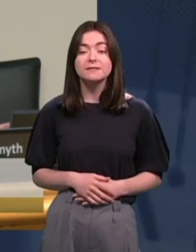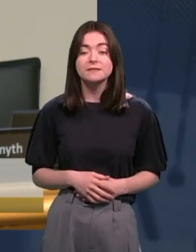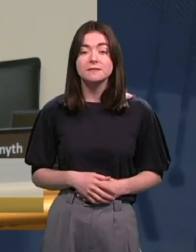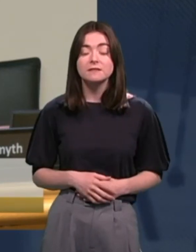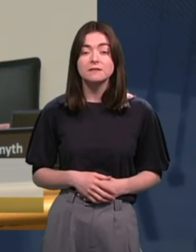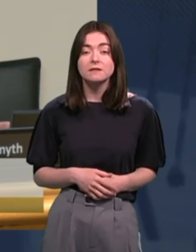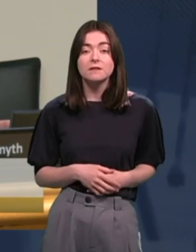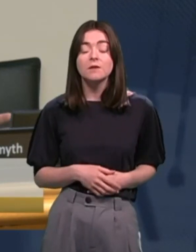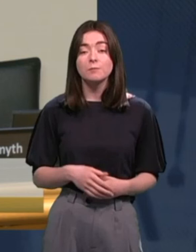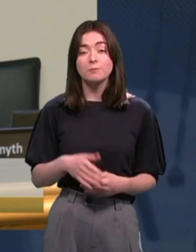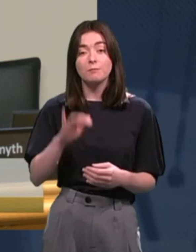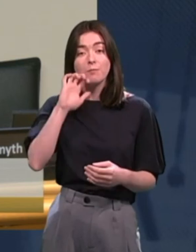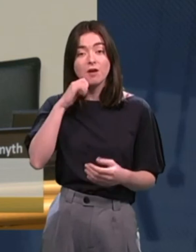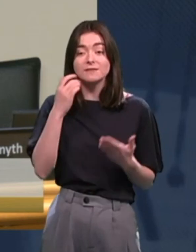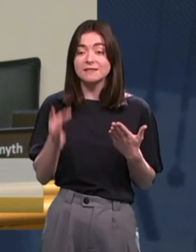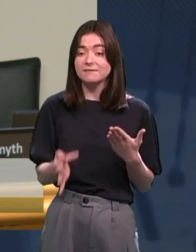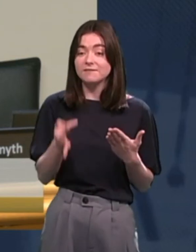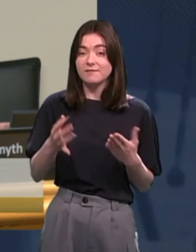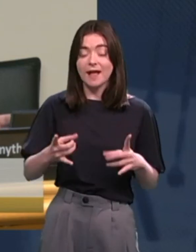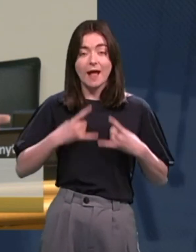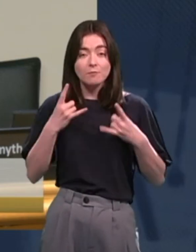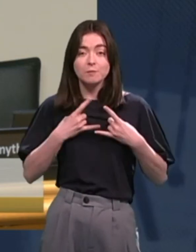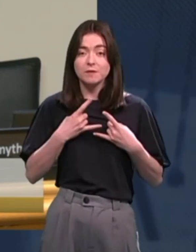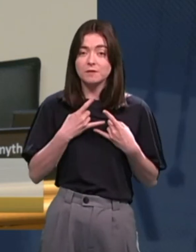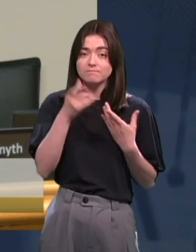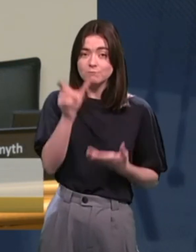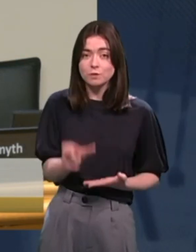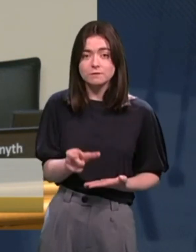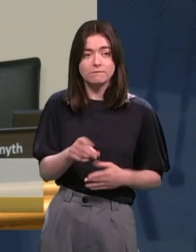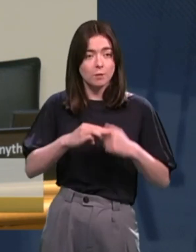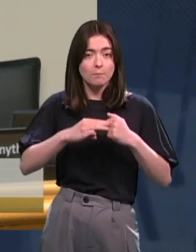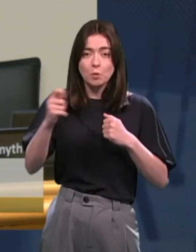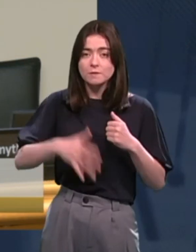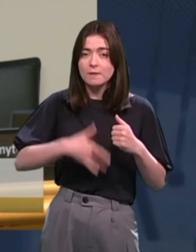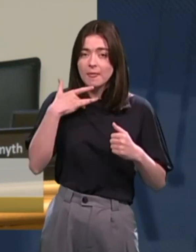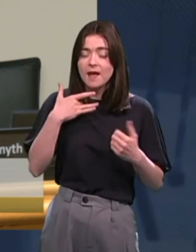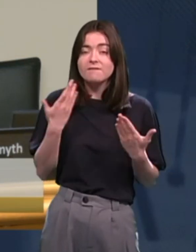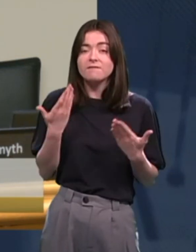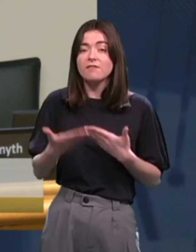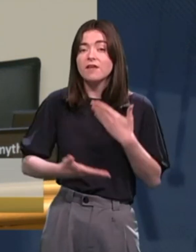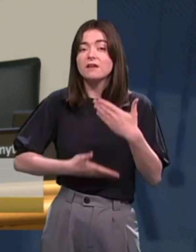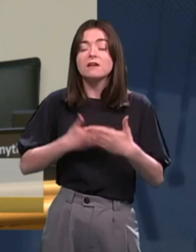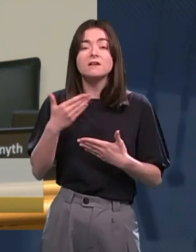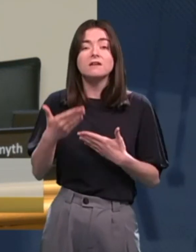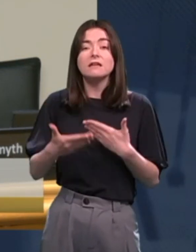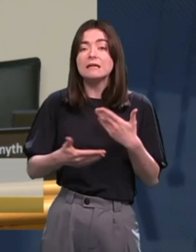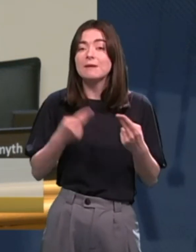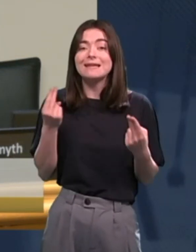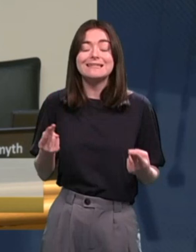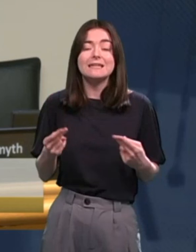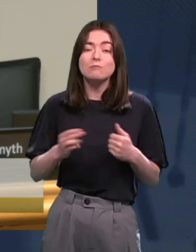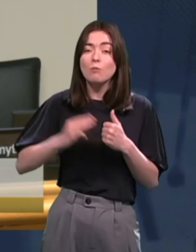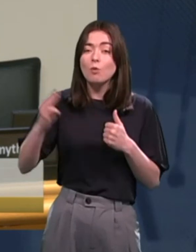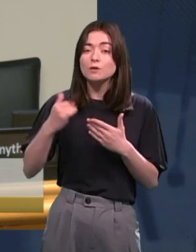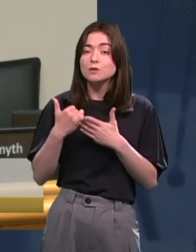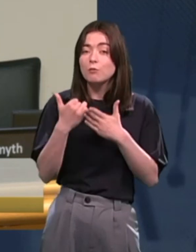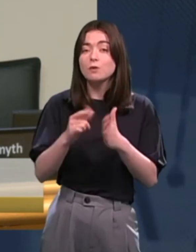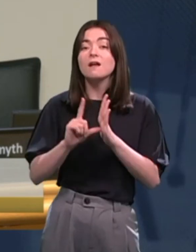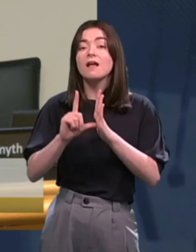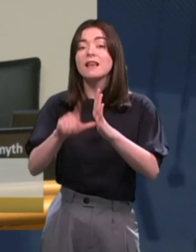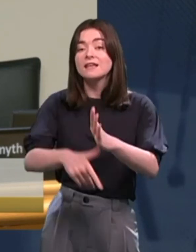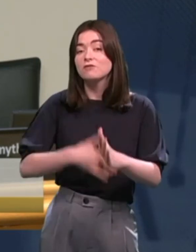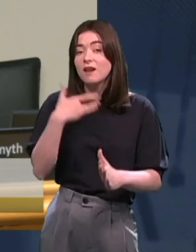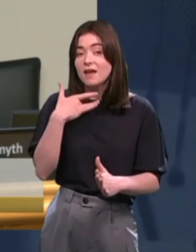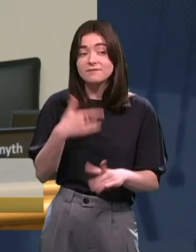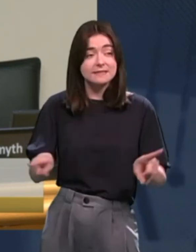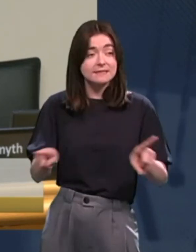you have a happy, fulfilled citizen for the vast majority of their life, and then they may need more supports later in life, like